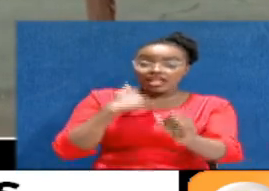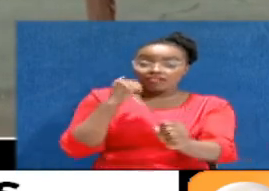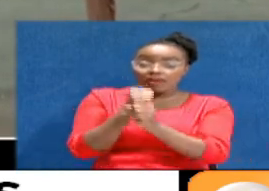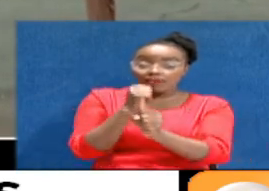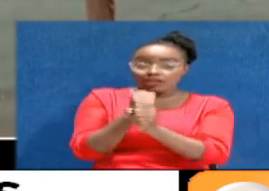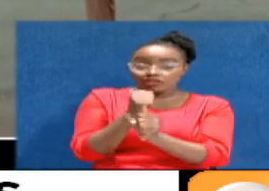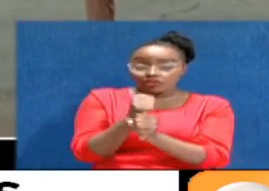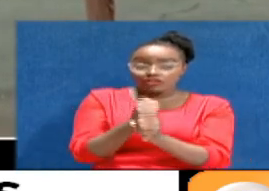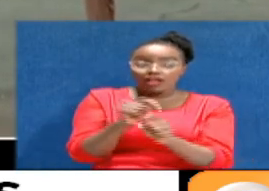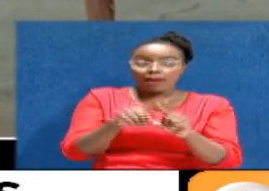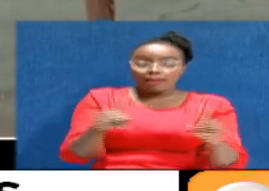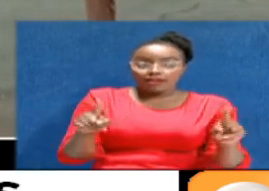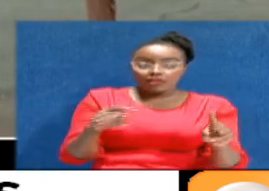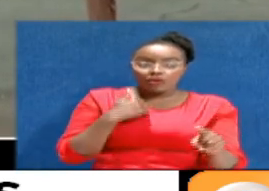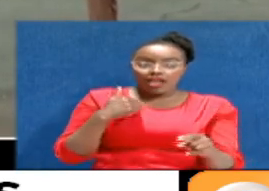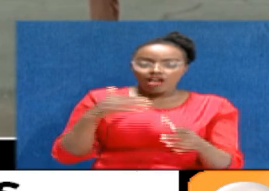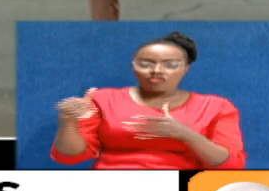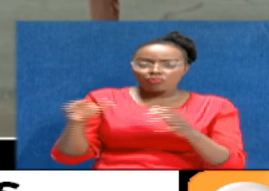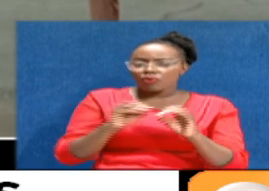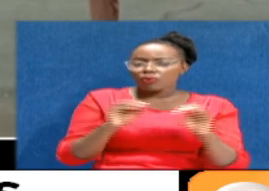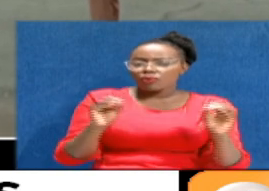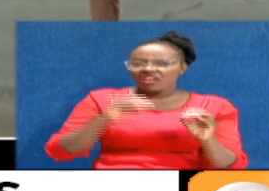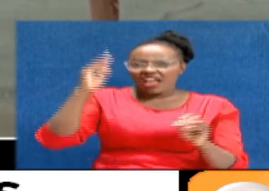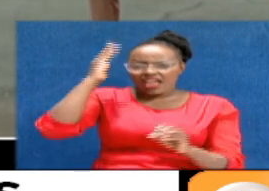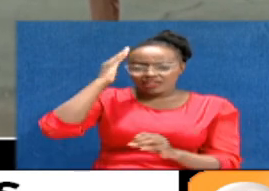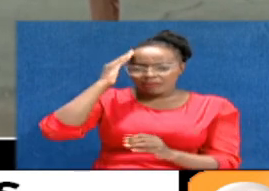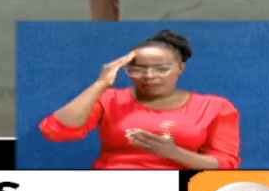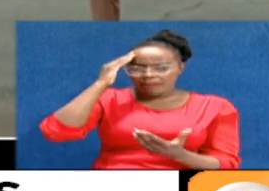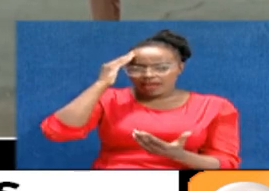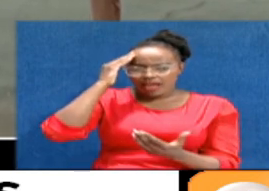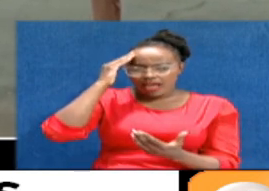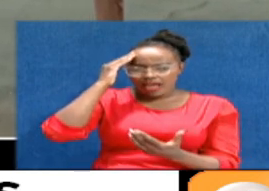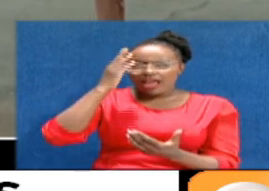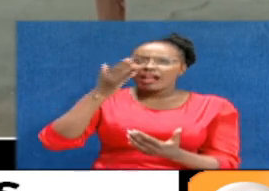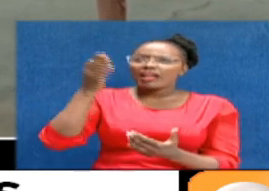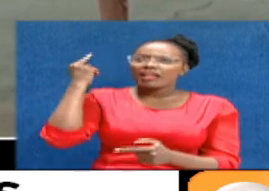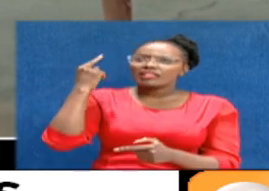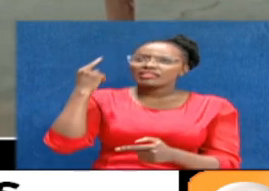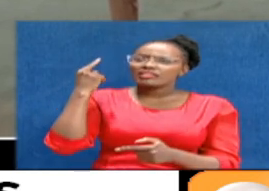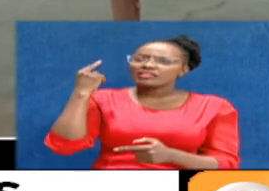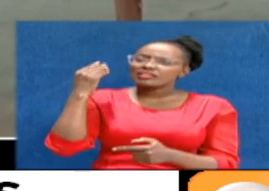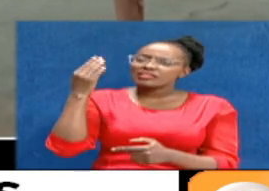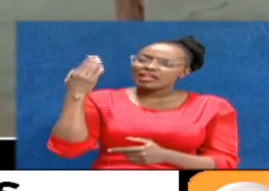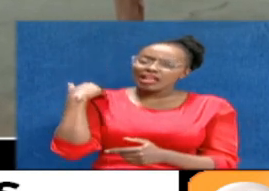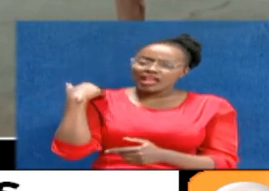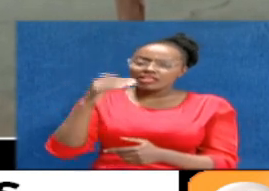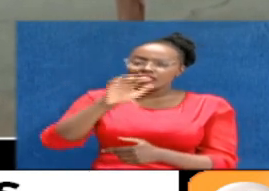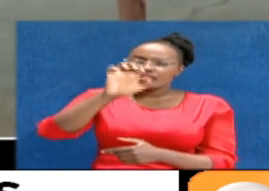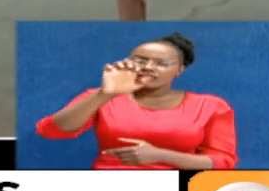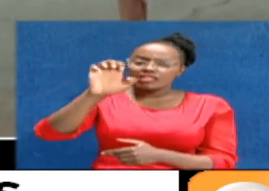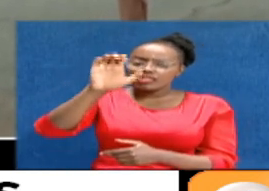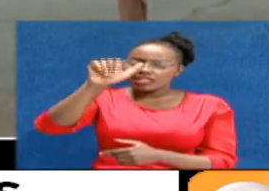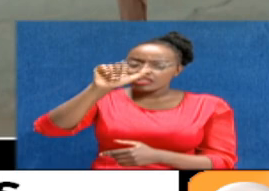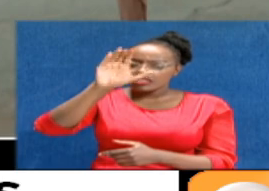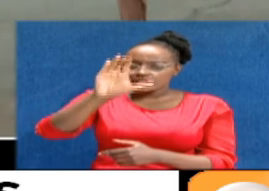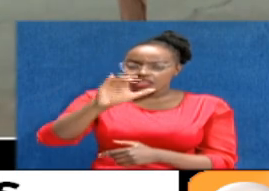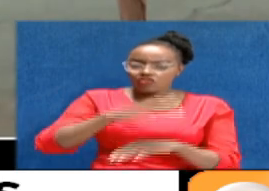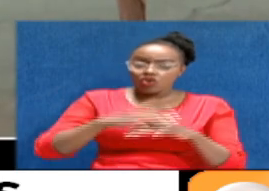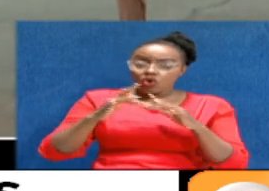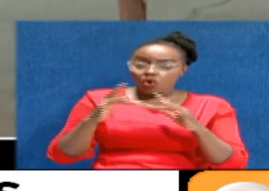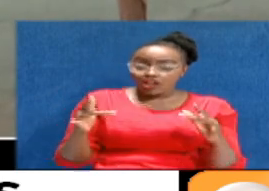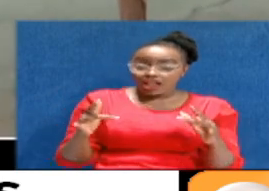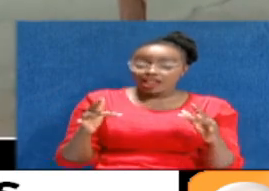been doing, but we have not had a chance to see. In fact, I recall the last EAC virtual summit,